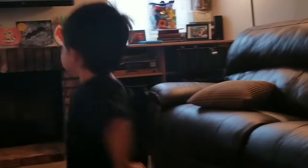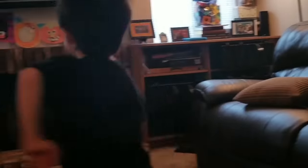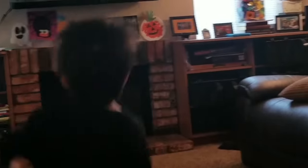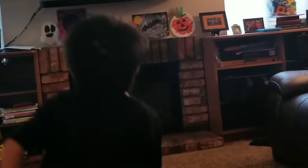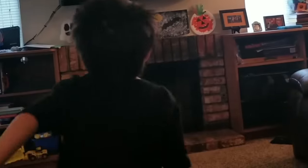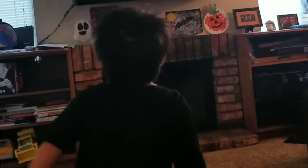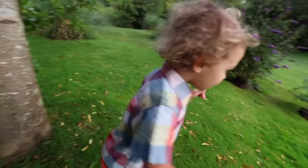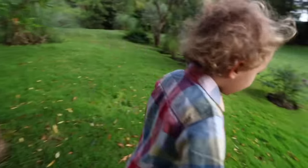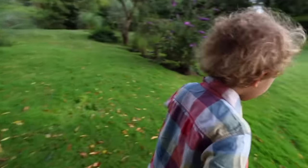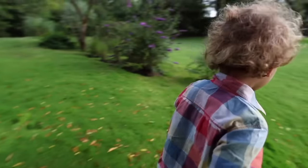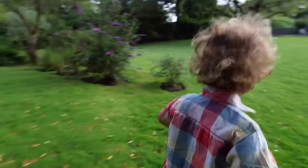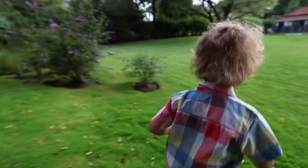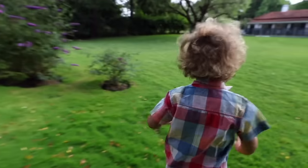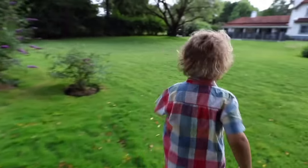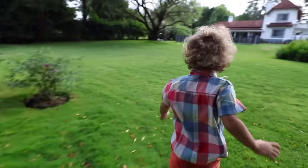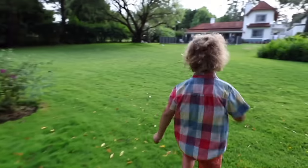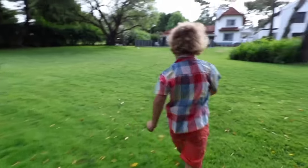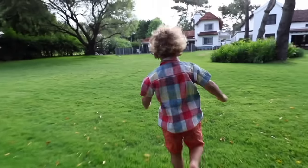Now pretend you're